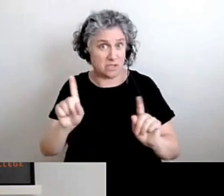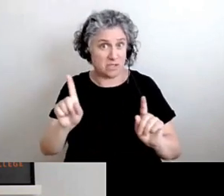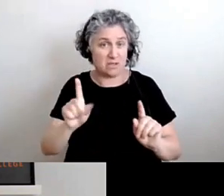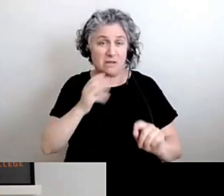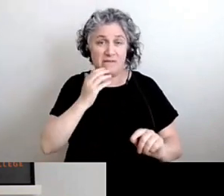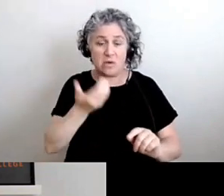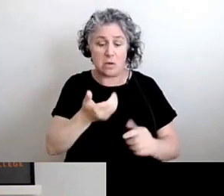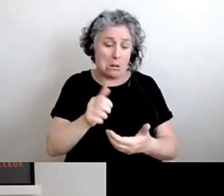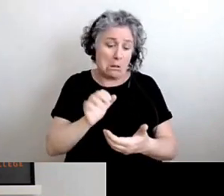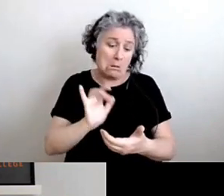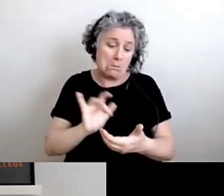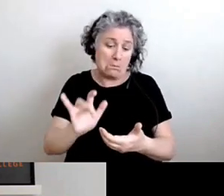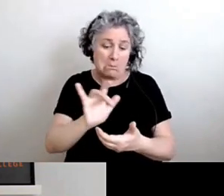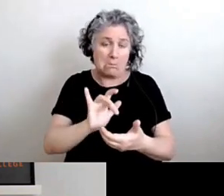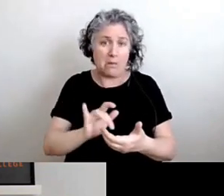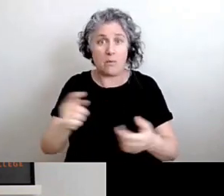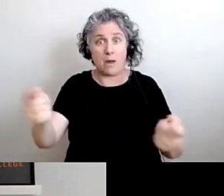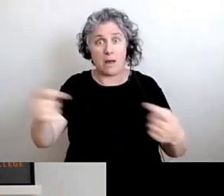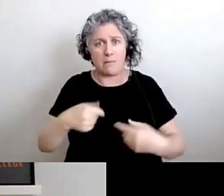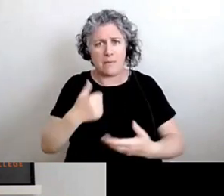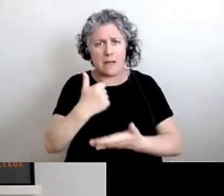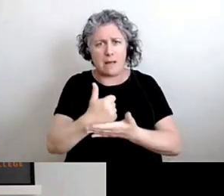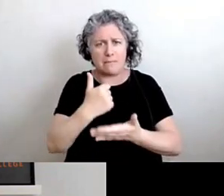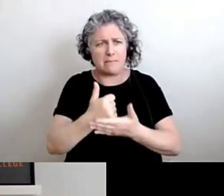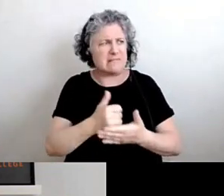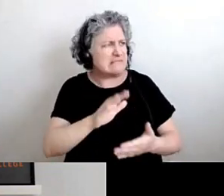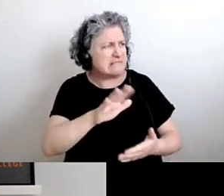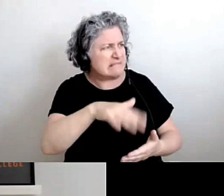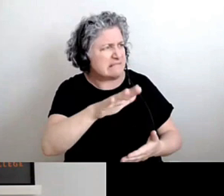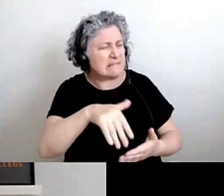phones and stuff, but they will come in here for help with that too.